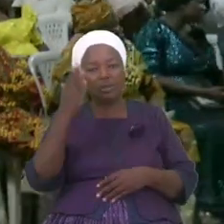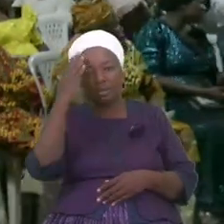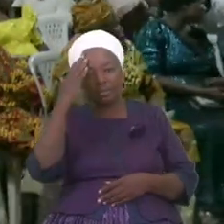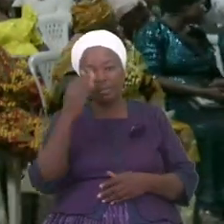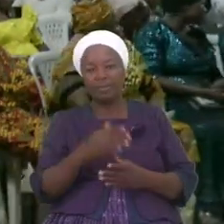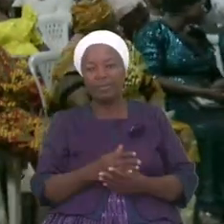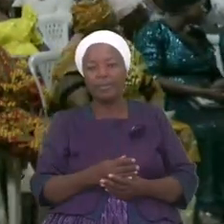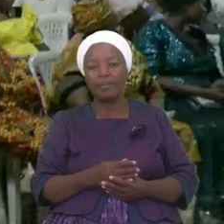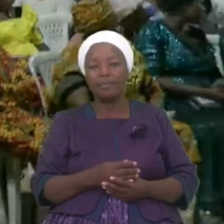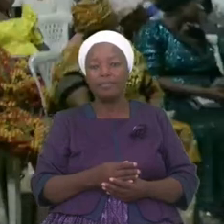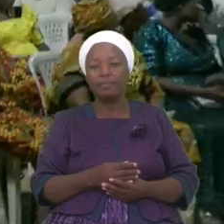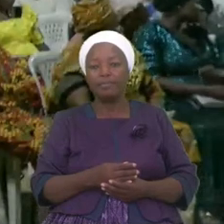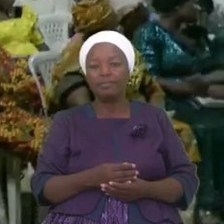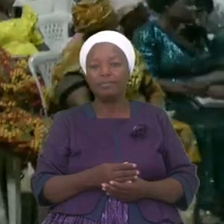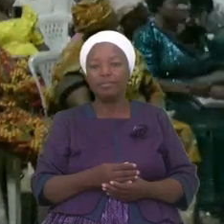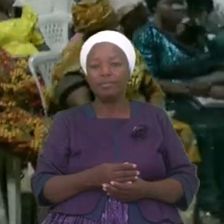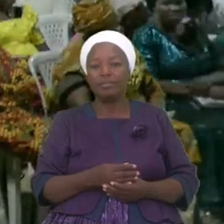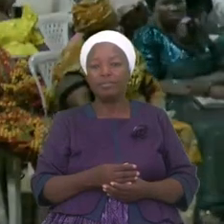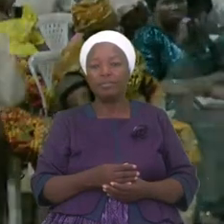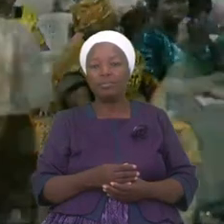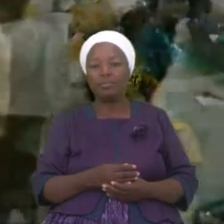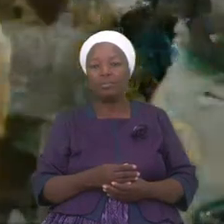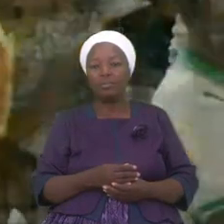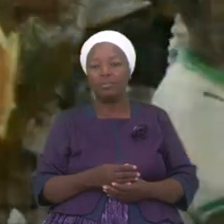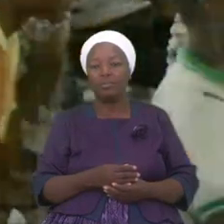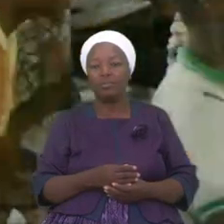the supervisor of the...